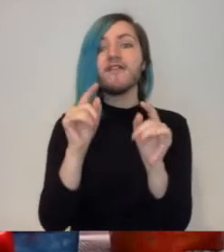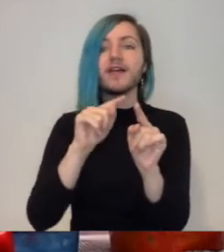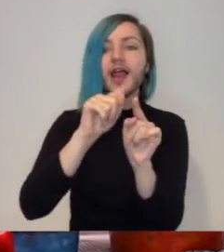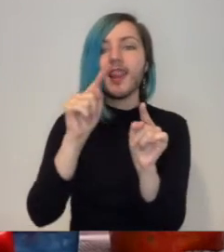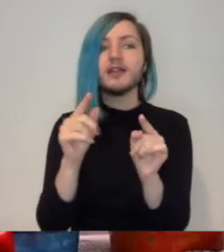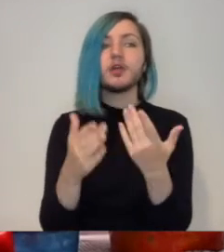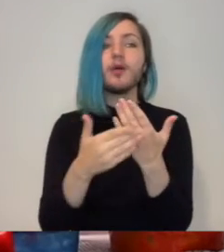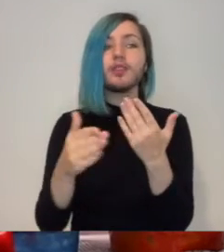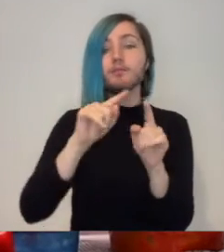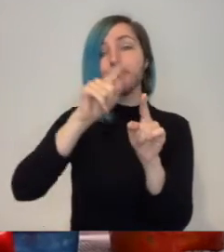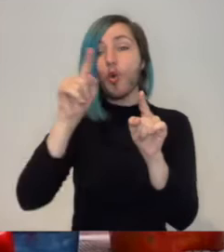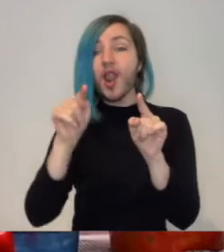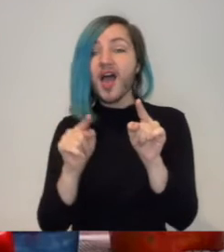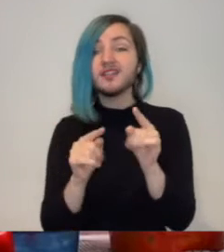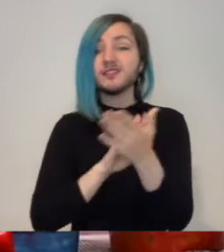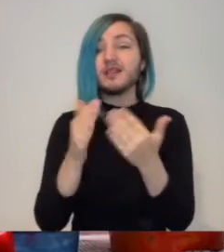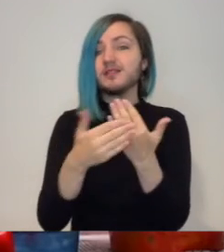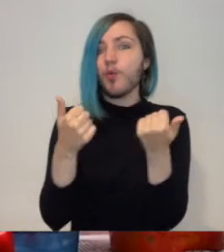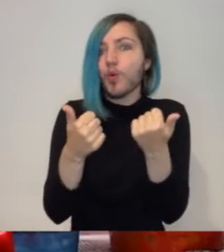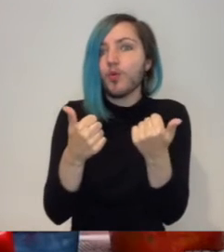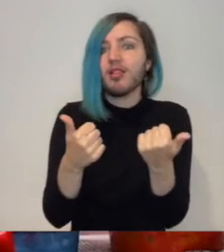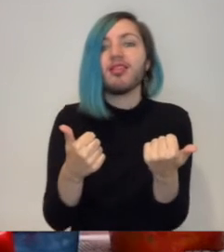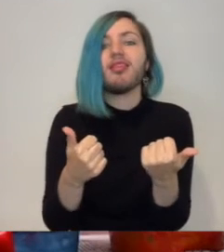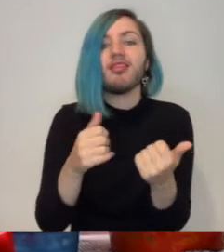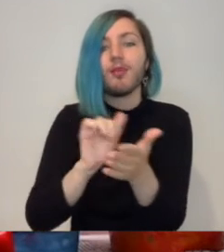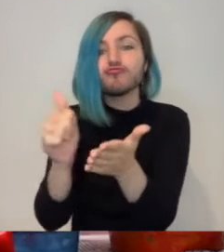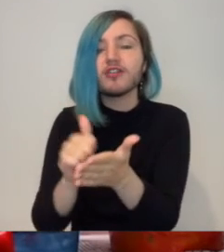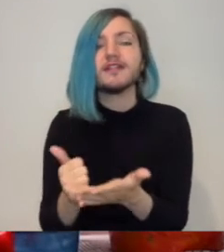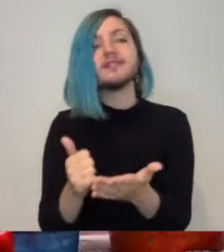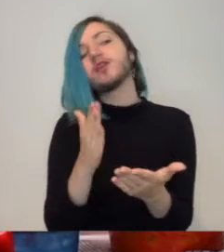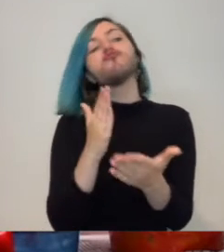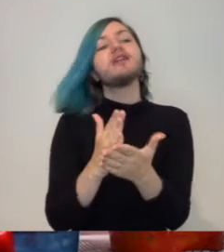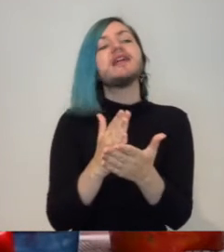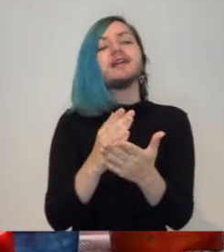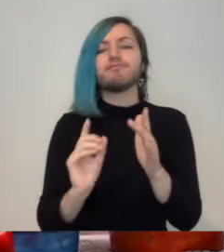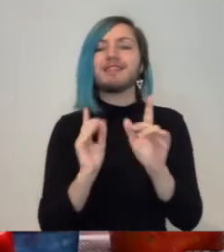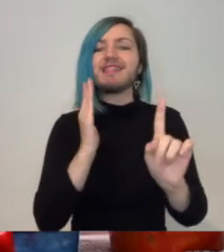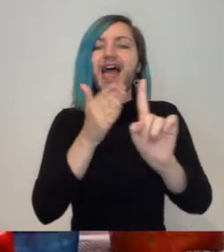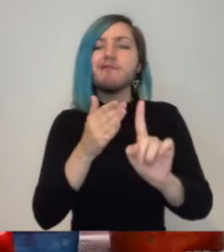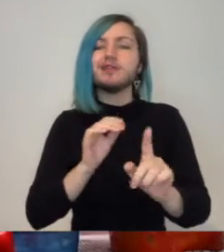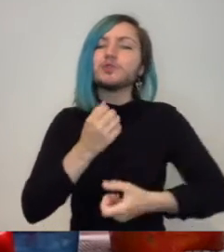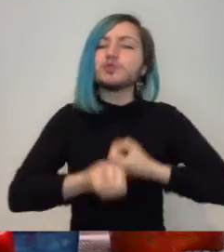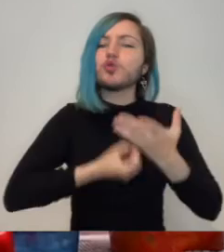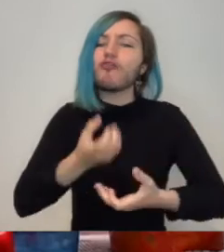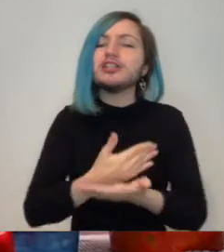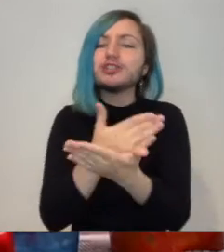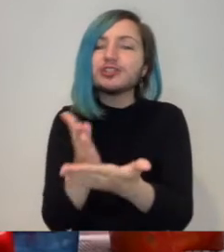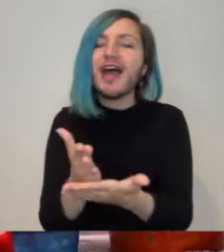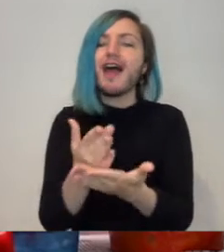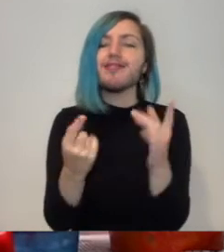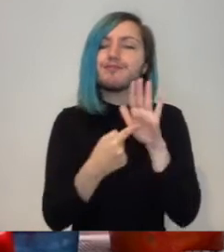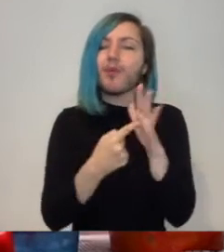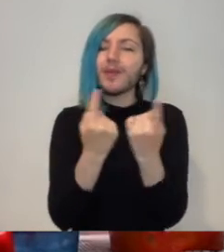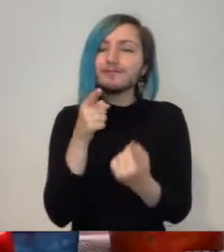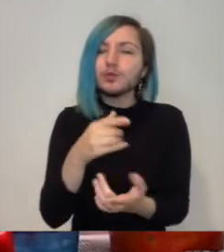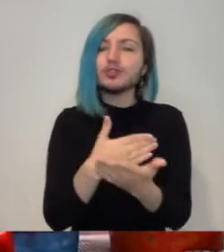do is the more cool your print will come out as. And it's more about just sharing your story and sharing the things that matter to you. You don't have to worry